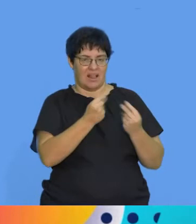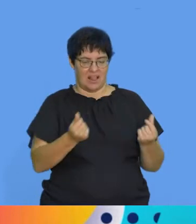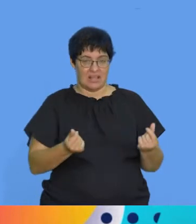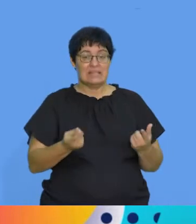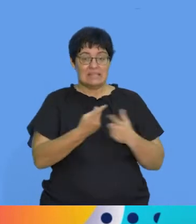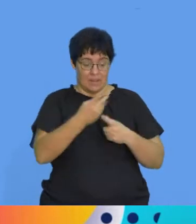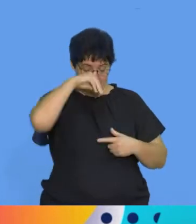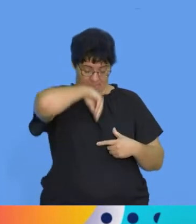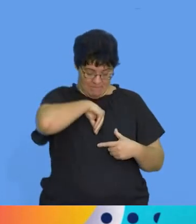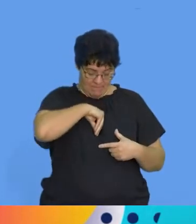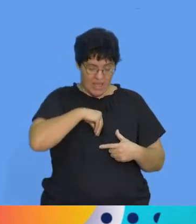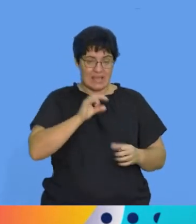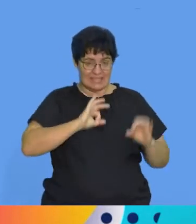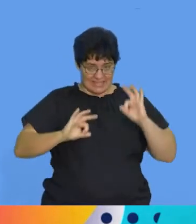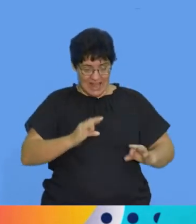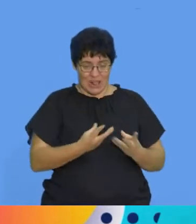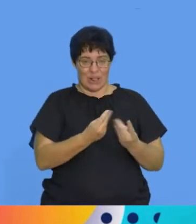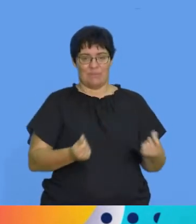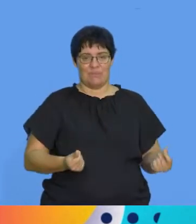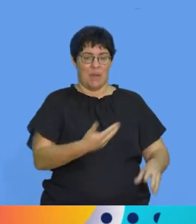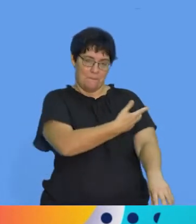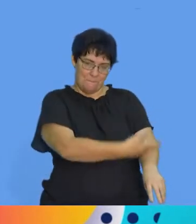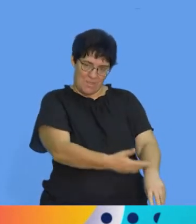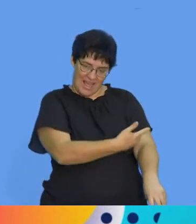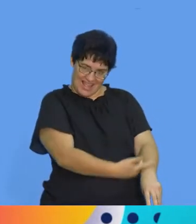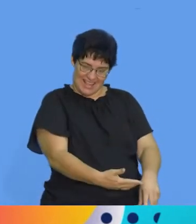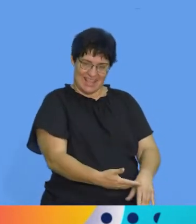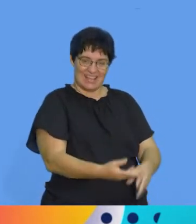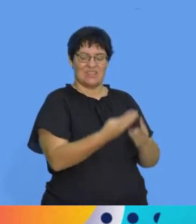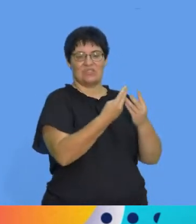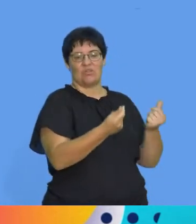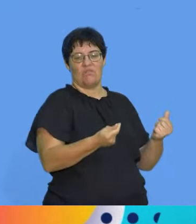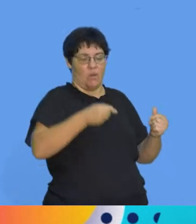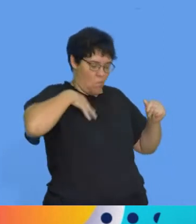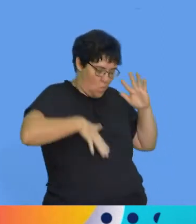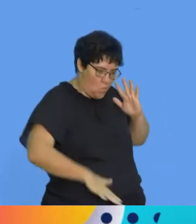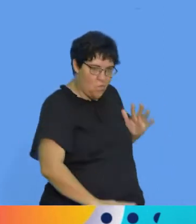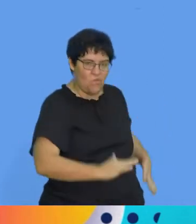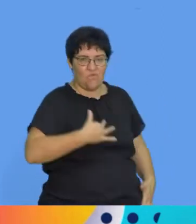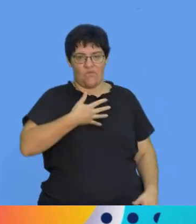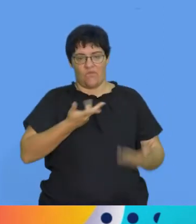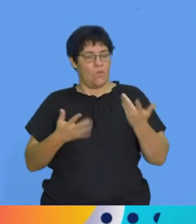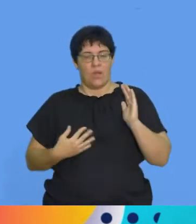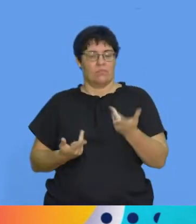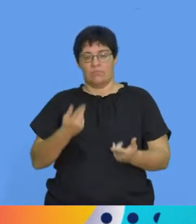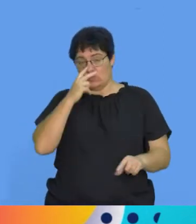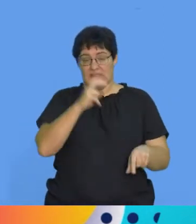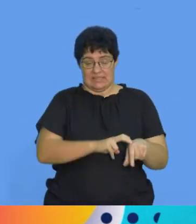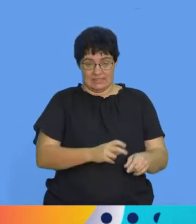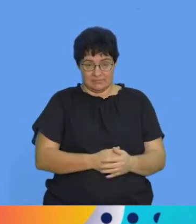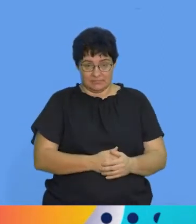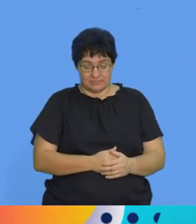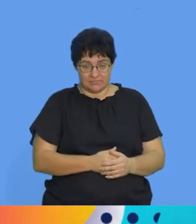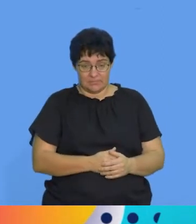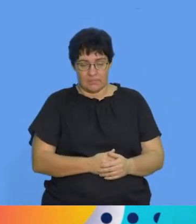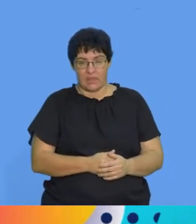water. It's going to dissolve in the cell. It's going to dissolve in your blood. It's going to move into parts of your body where you're going to need